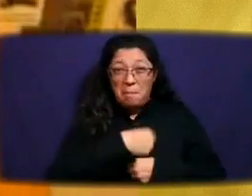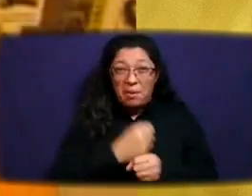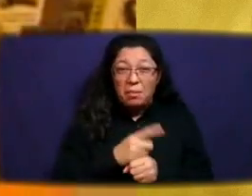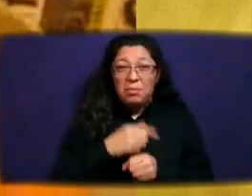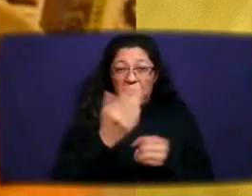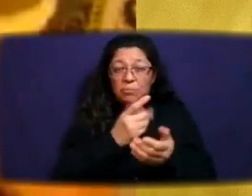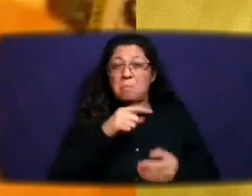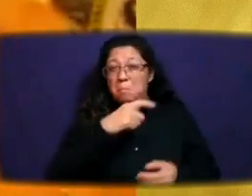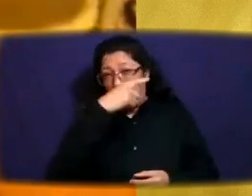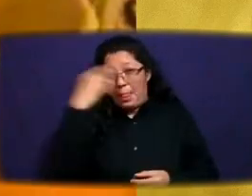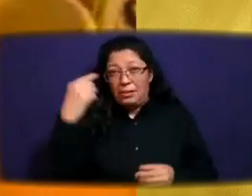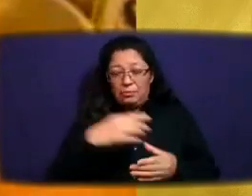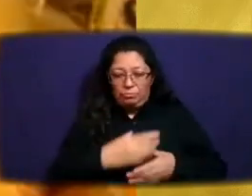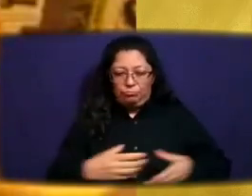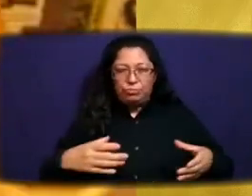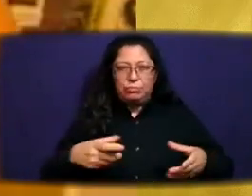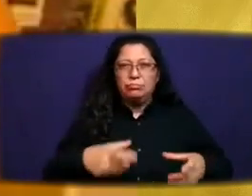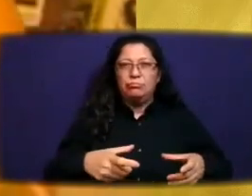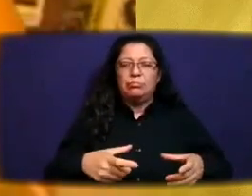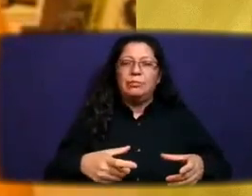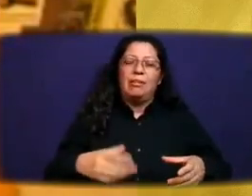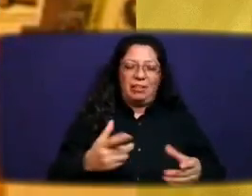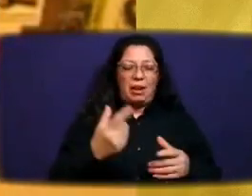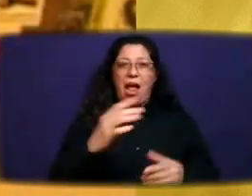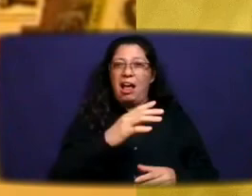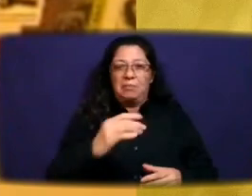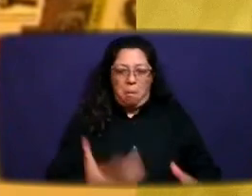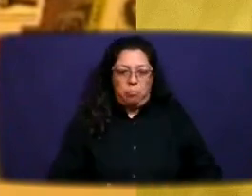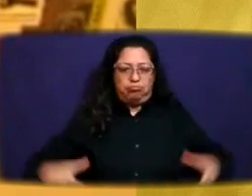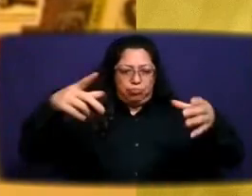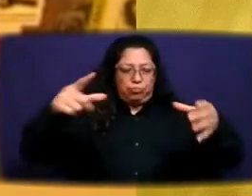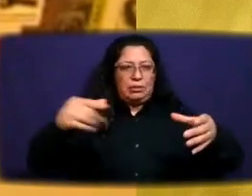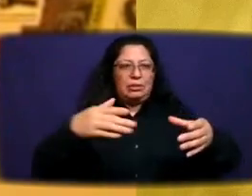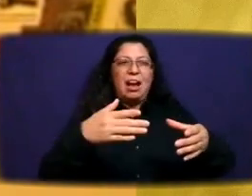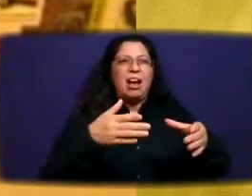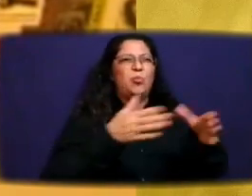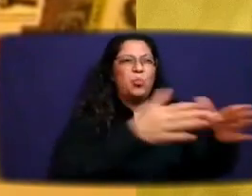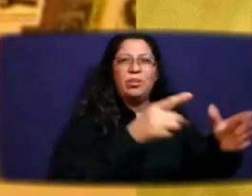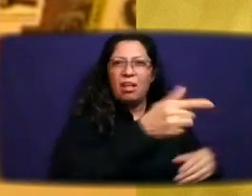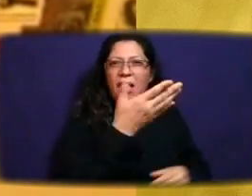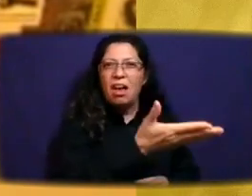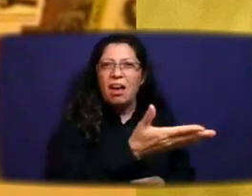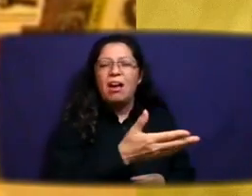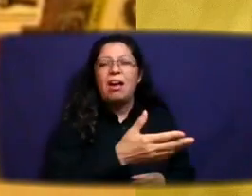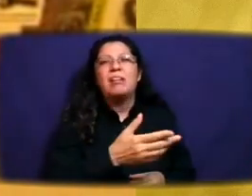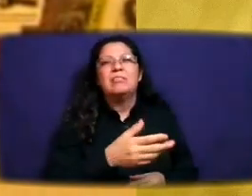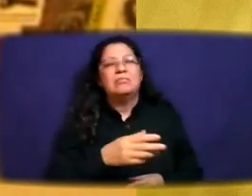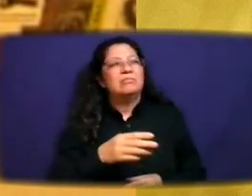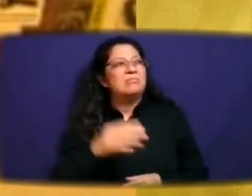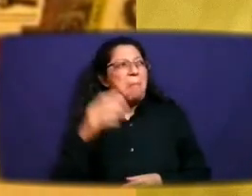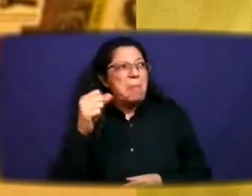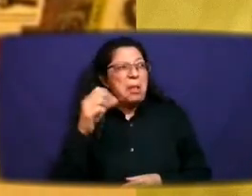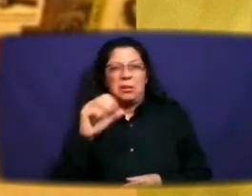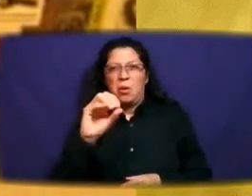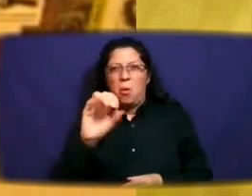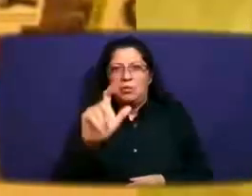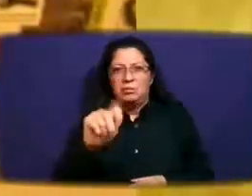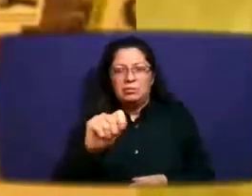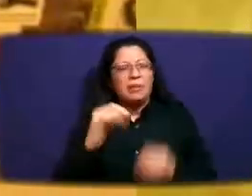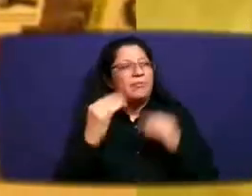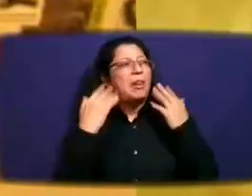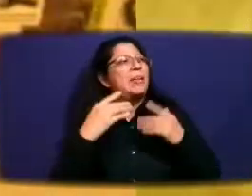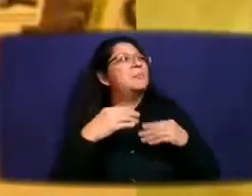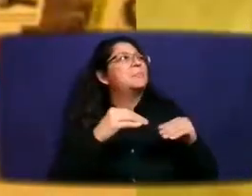a sartén and a barril off the streets. You can get a carton of oat milk at the friendly market